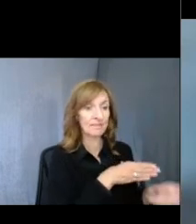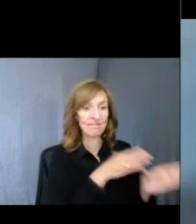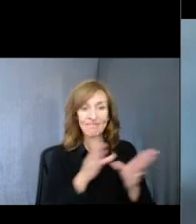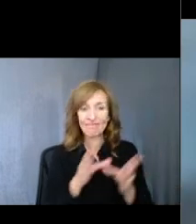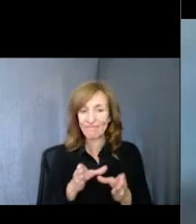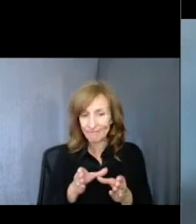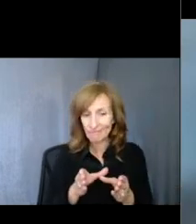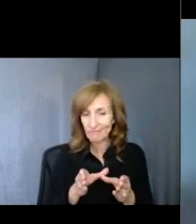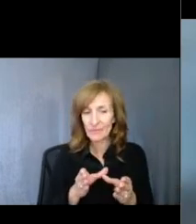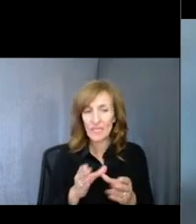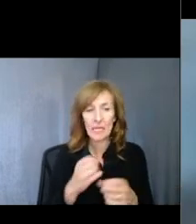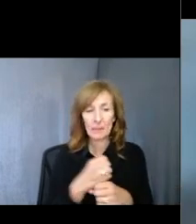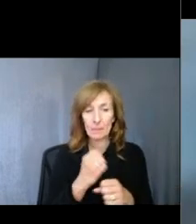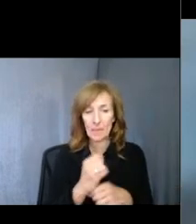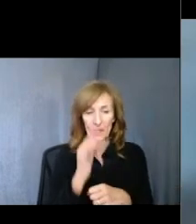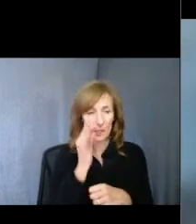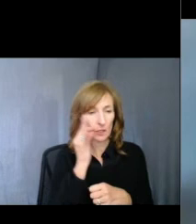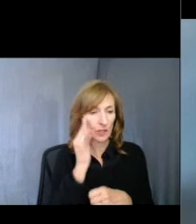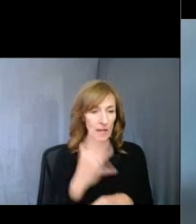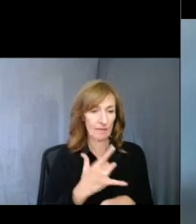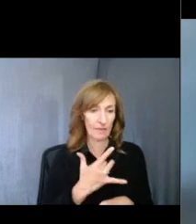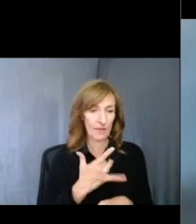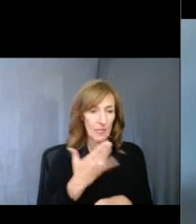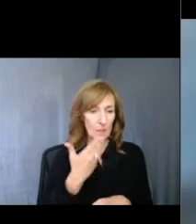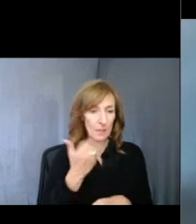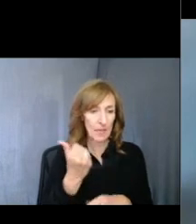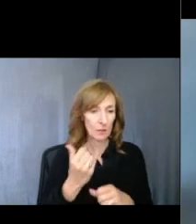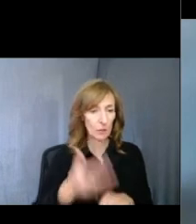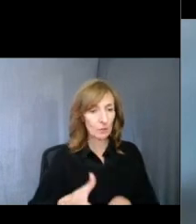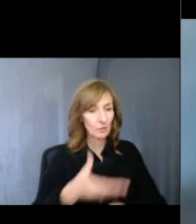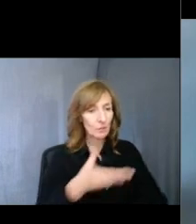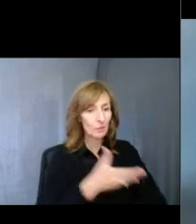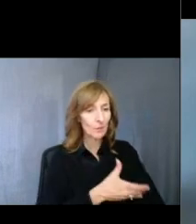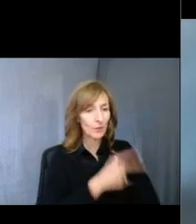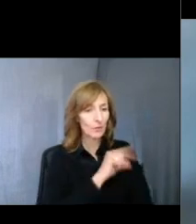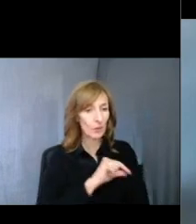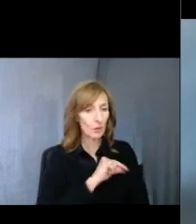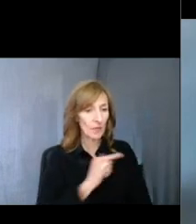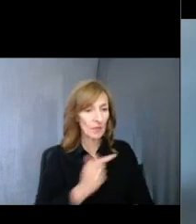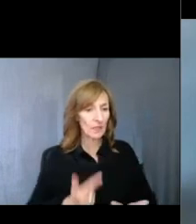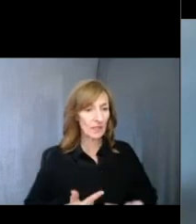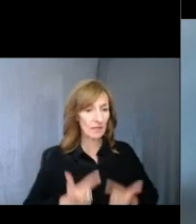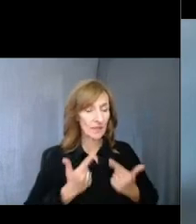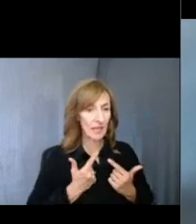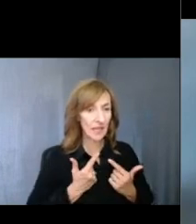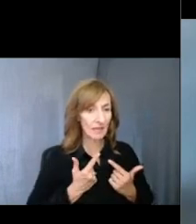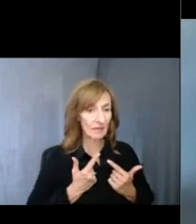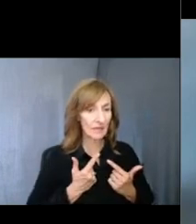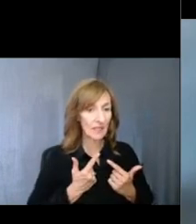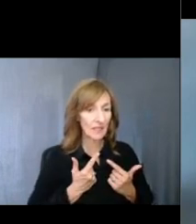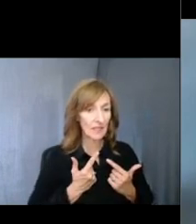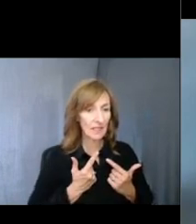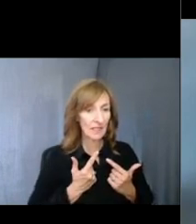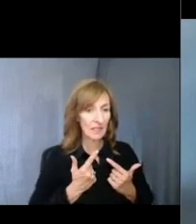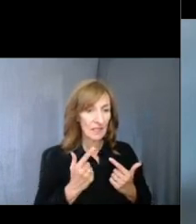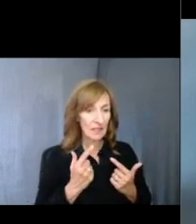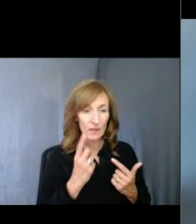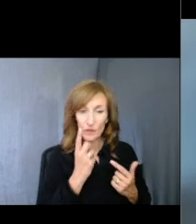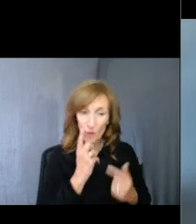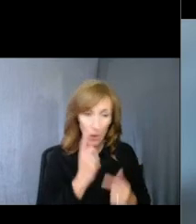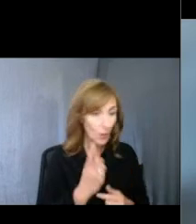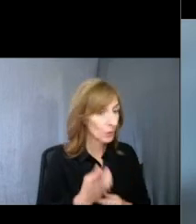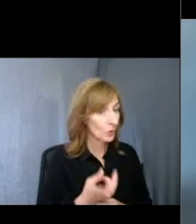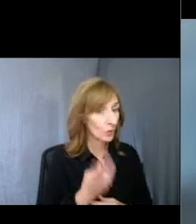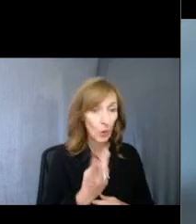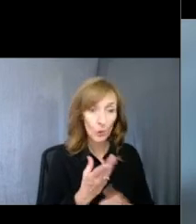life. So when we think about it, it's instead of thinking about all the different things we could do, we should think about